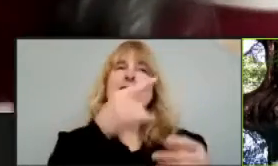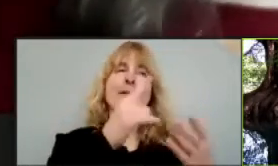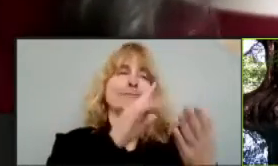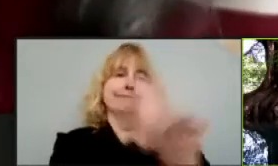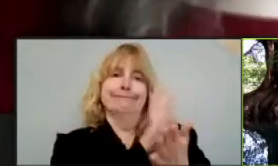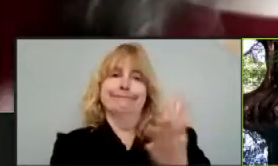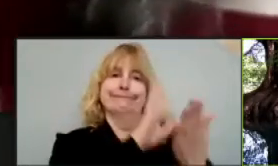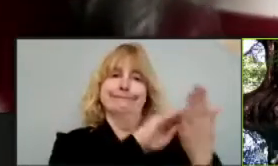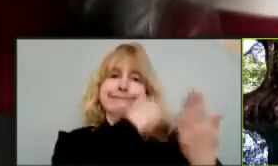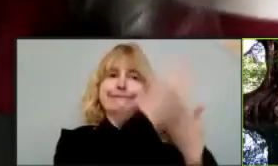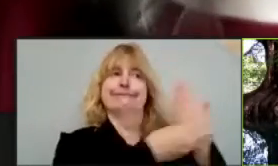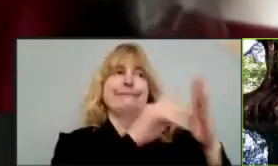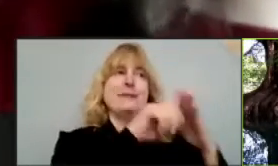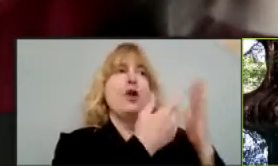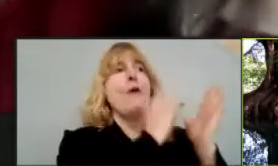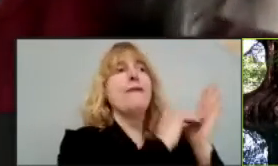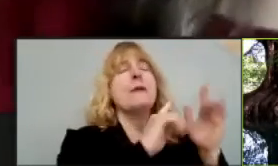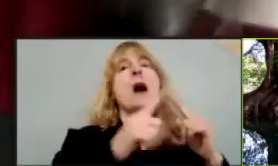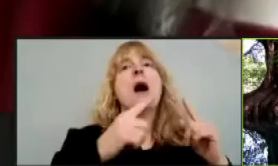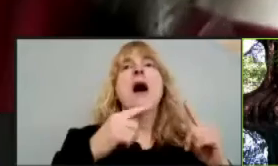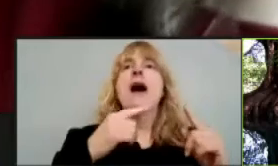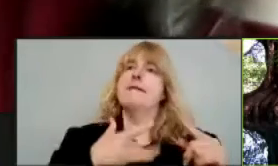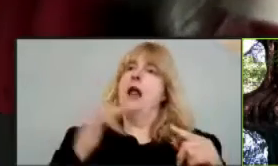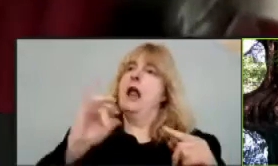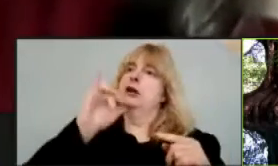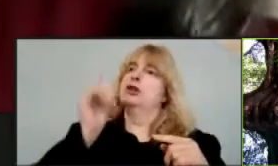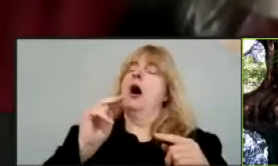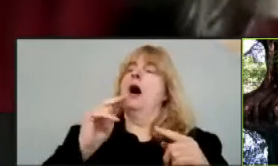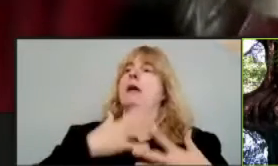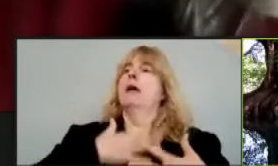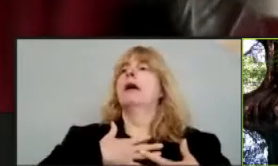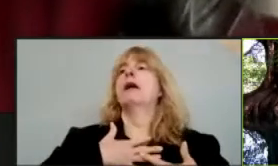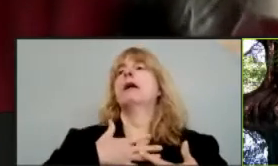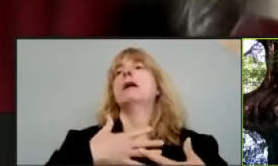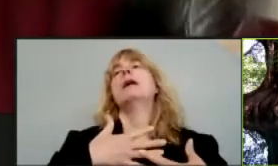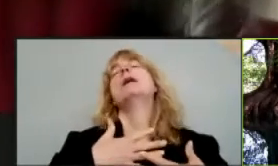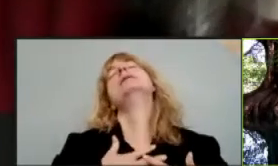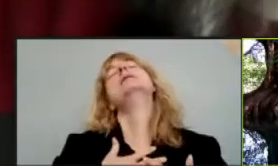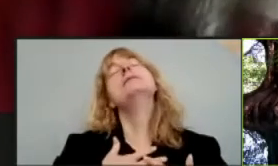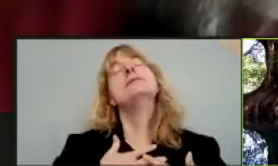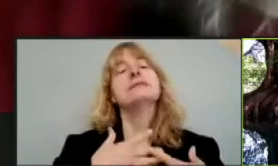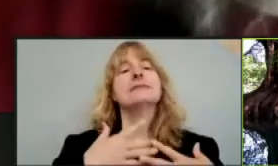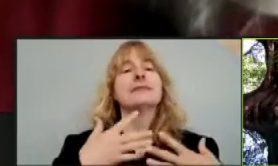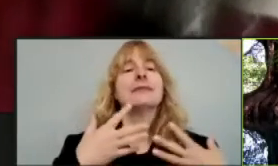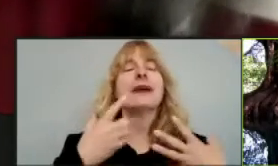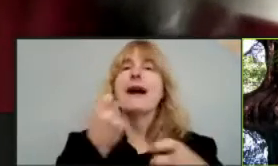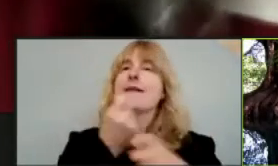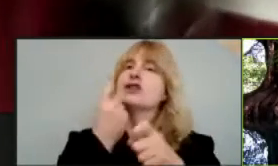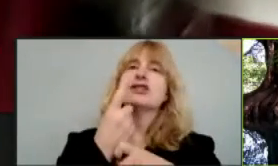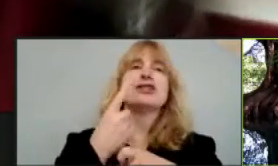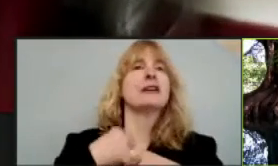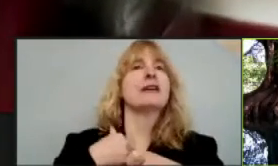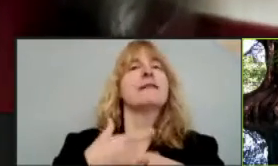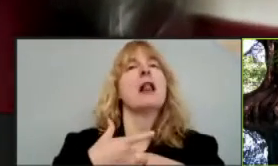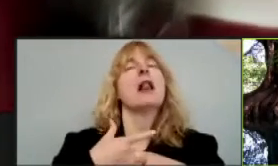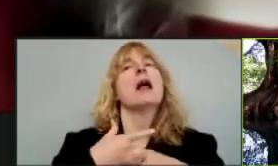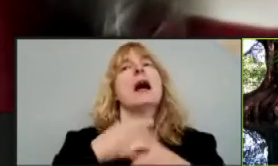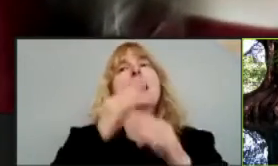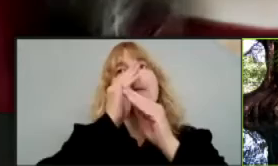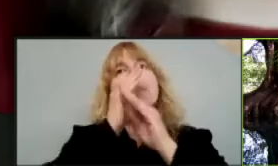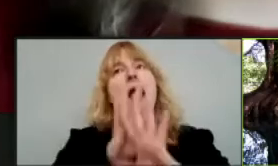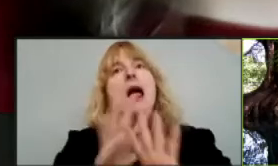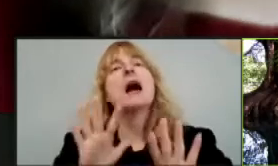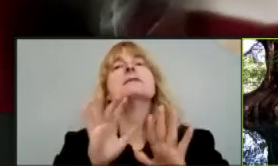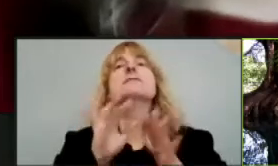of breath of fresh air for me every year. I feel very blessed to yesterday